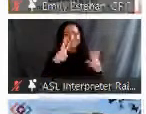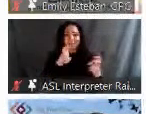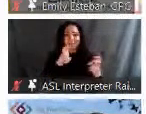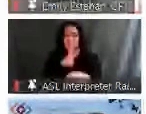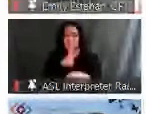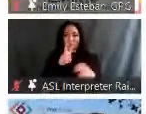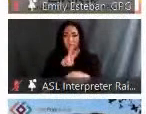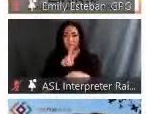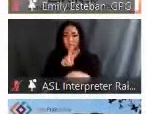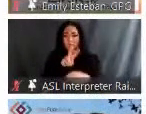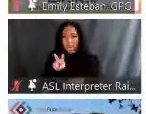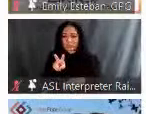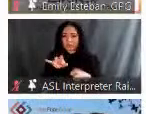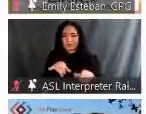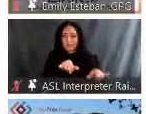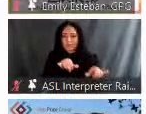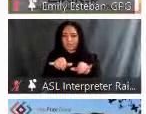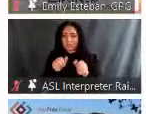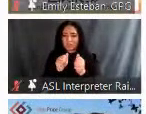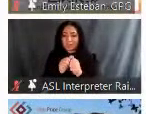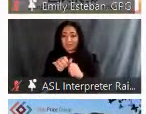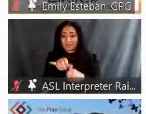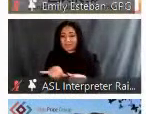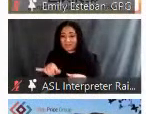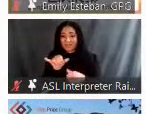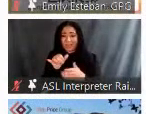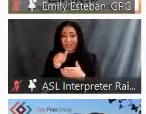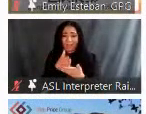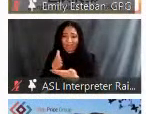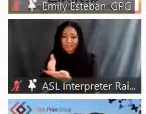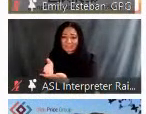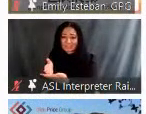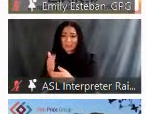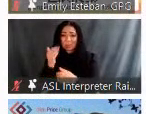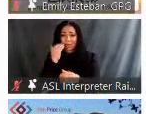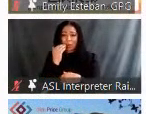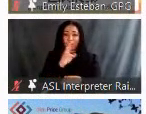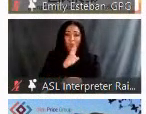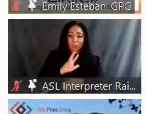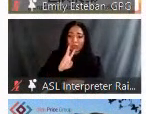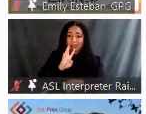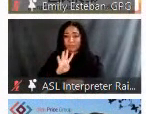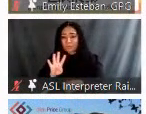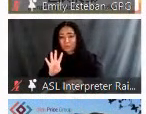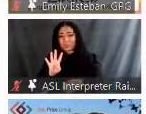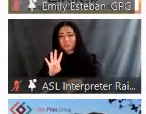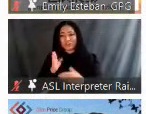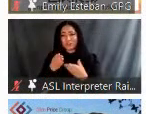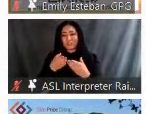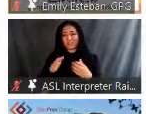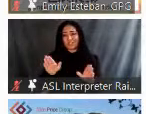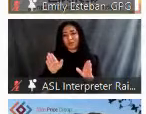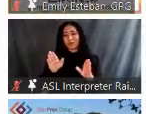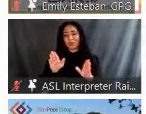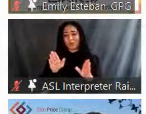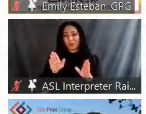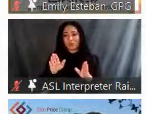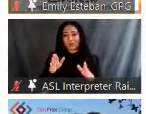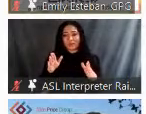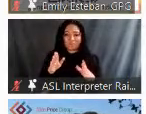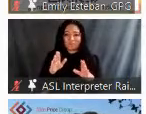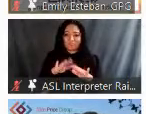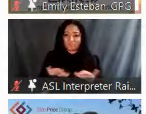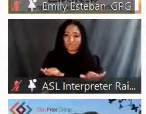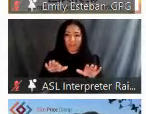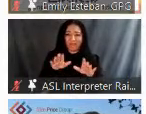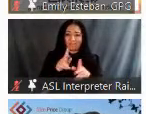of the same elements, because we do know that 3 and 4-year-olds are also in general child care programs. They're also in AP